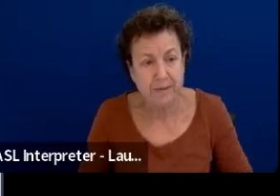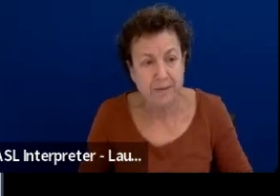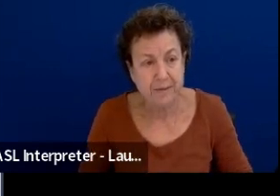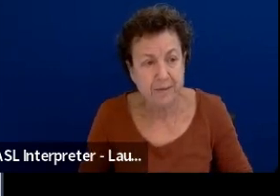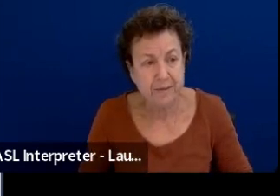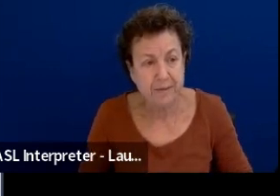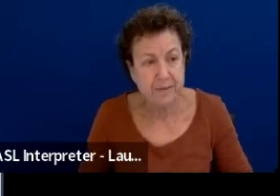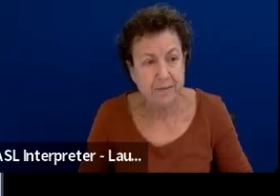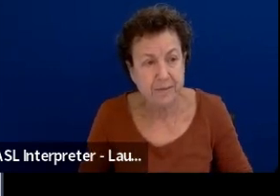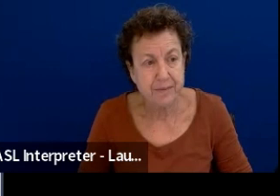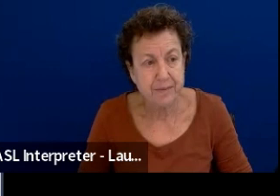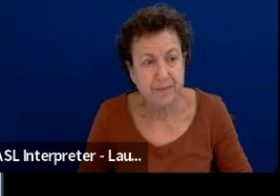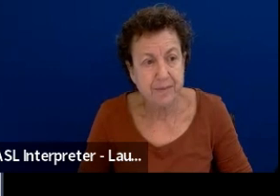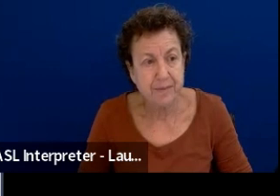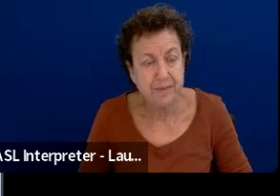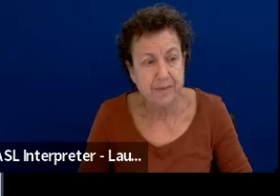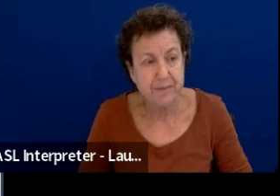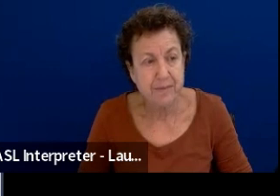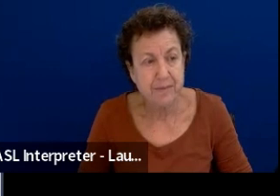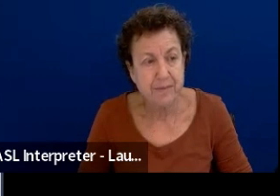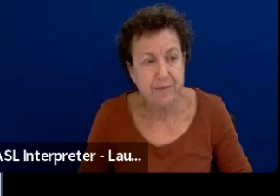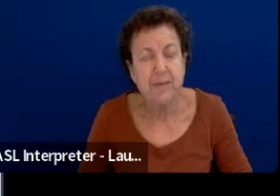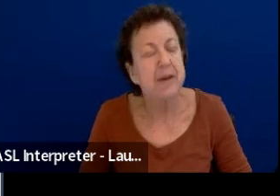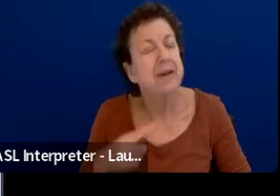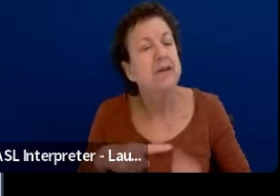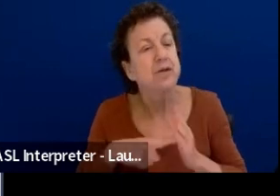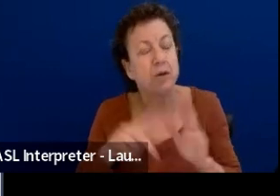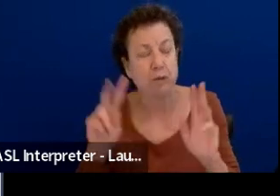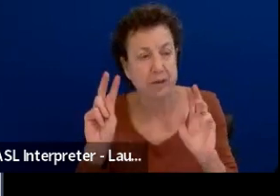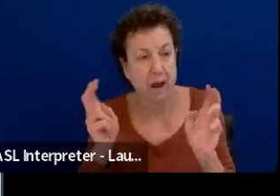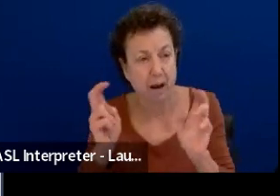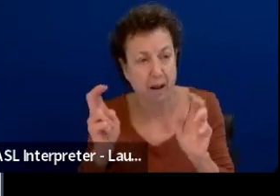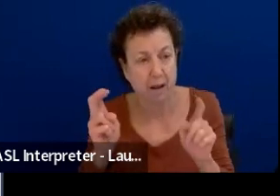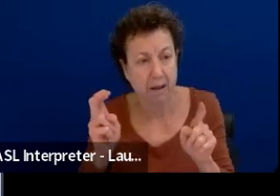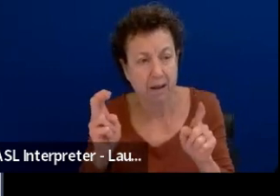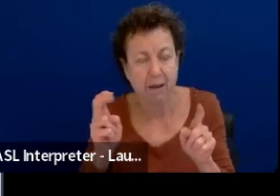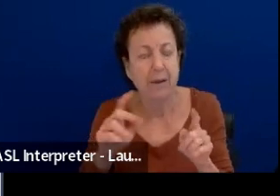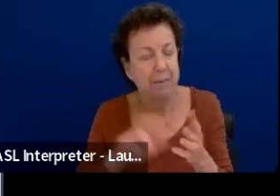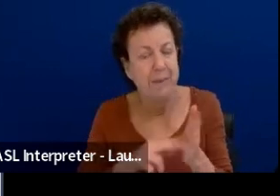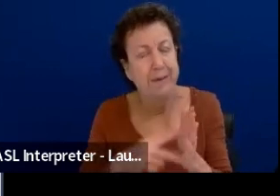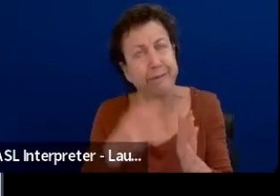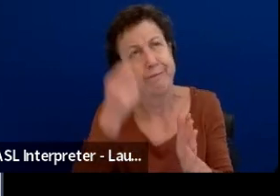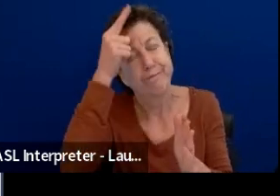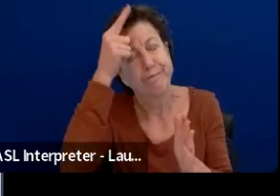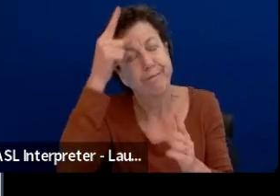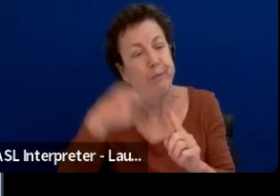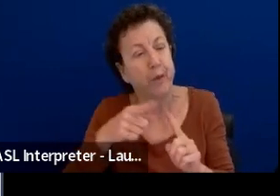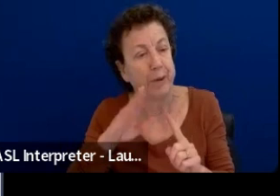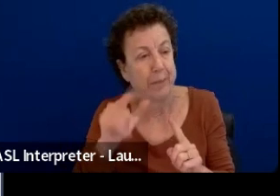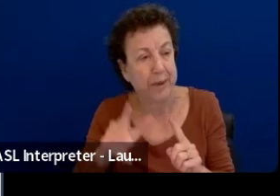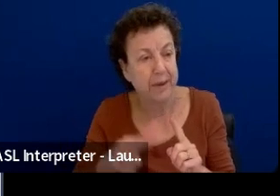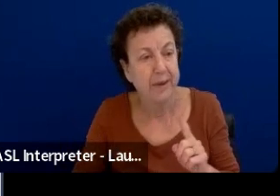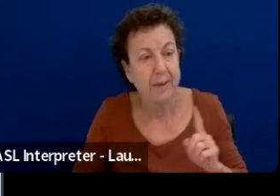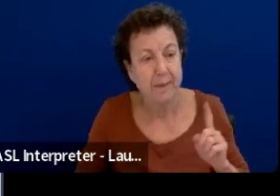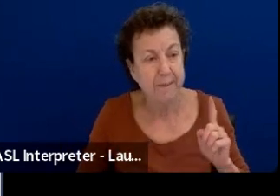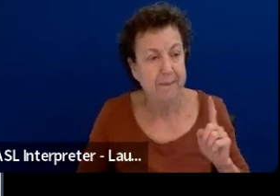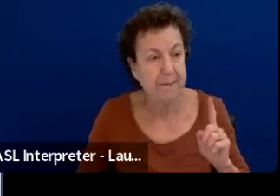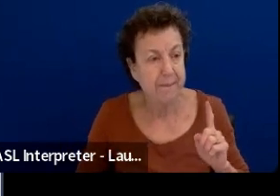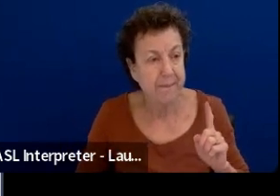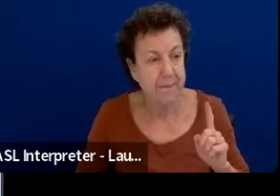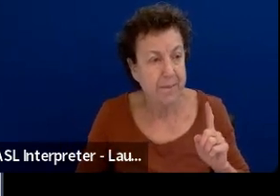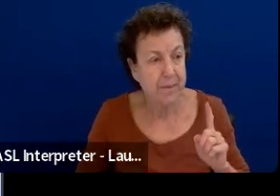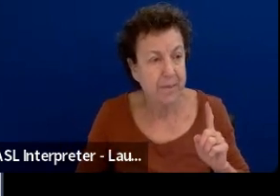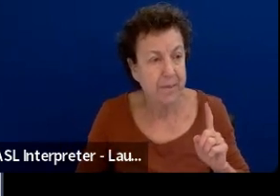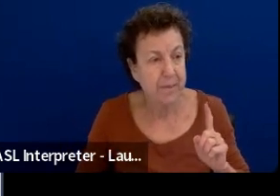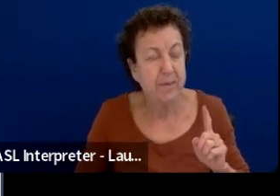And you can see we've got a small summary of what's going on with that bill. But we can get a